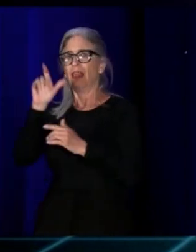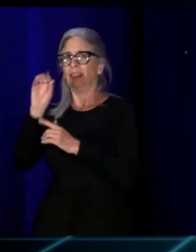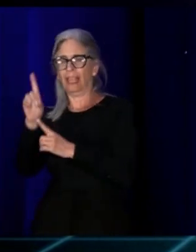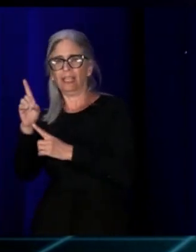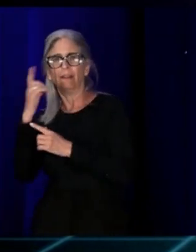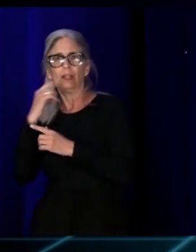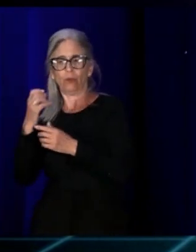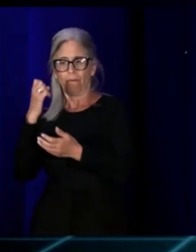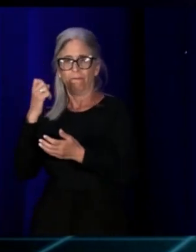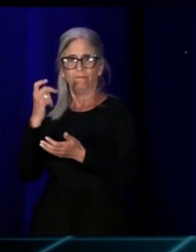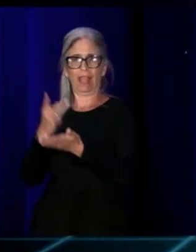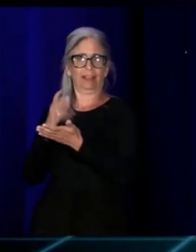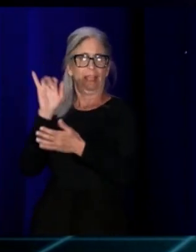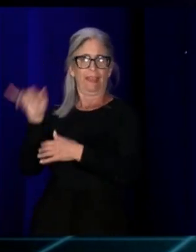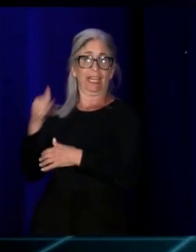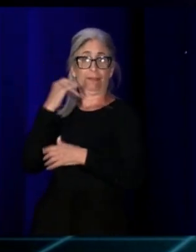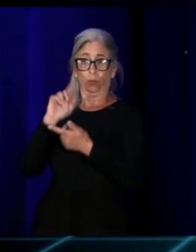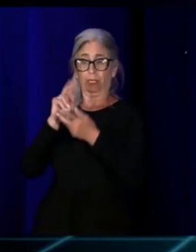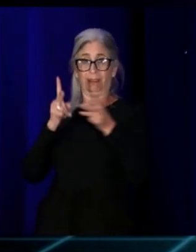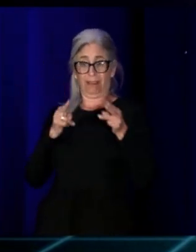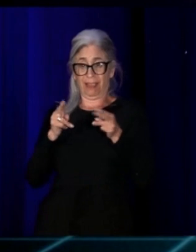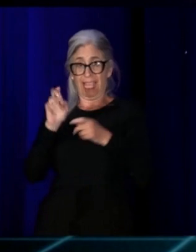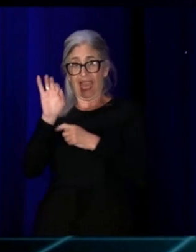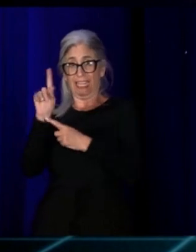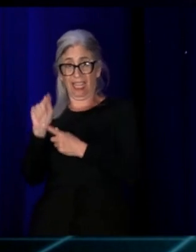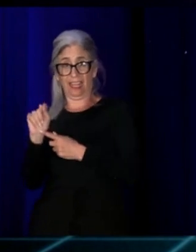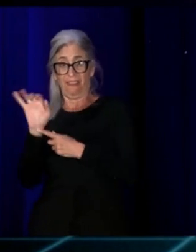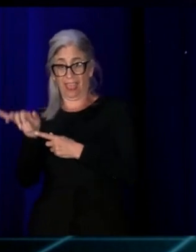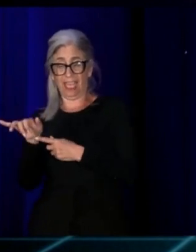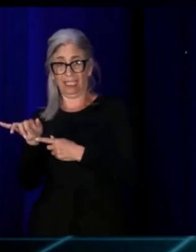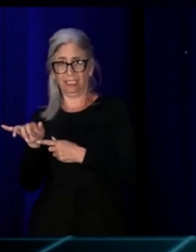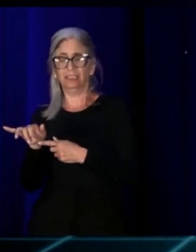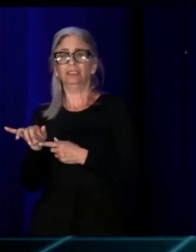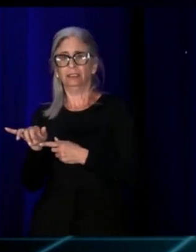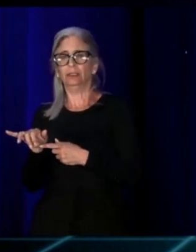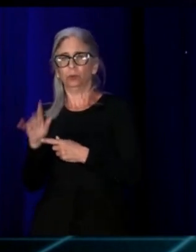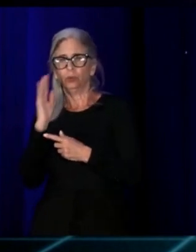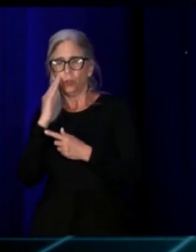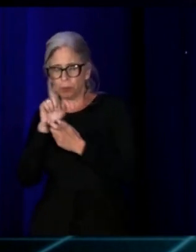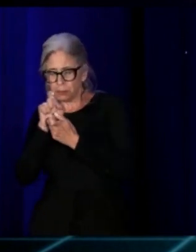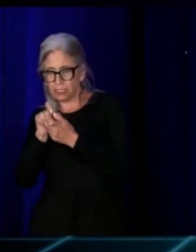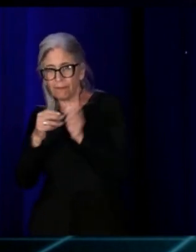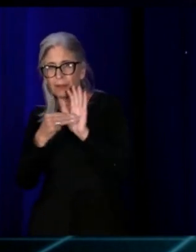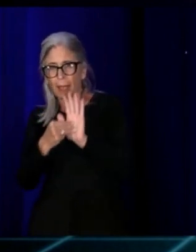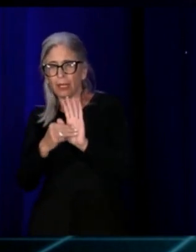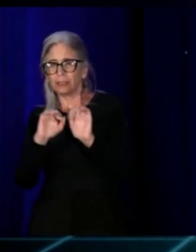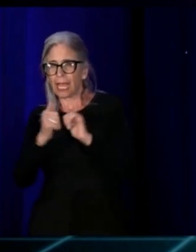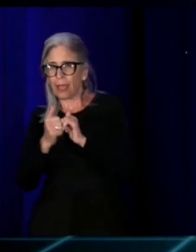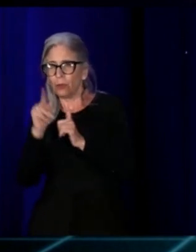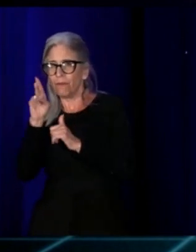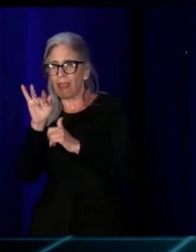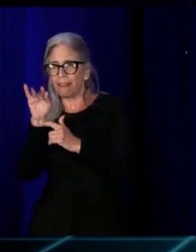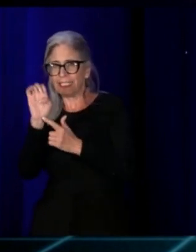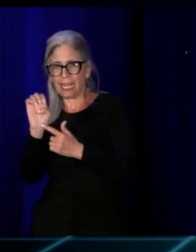invalidate this. If we edit this, it would know how to invalidate specific models. And